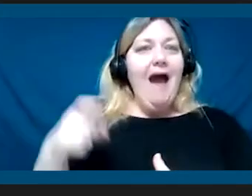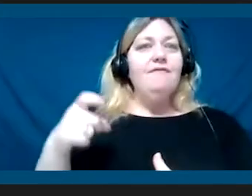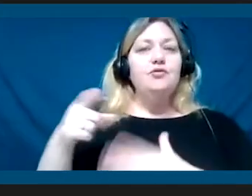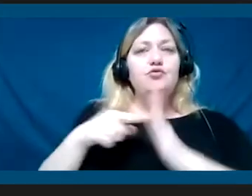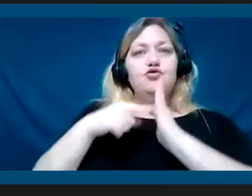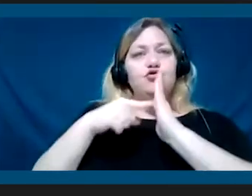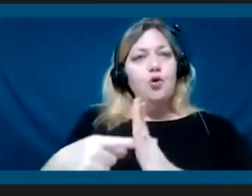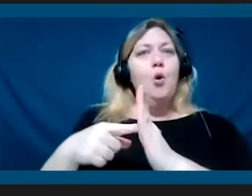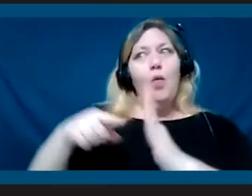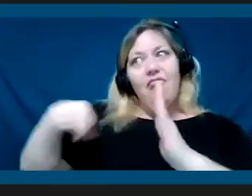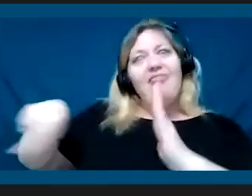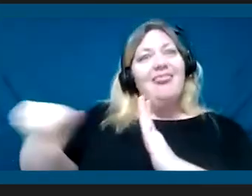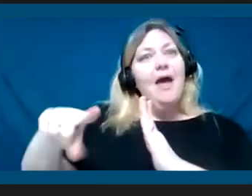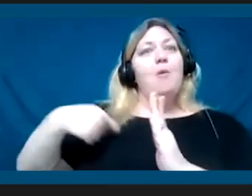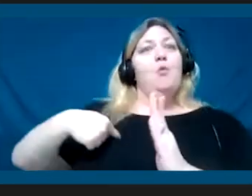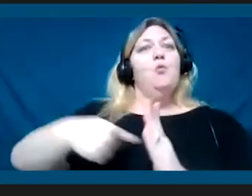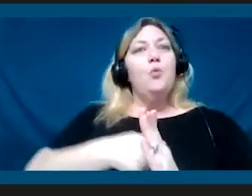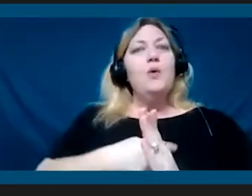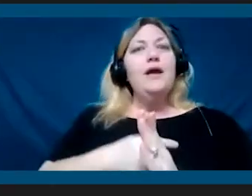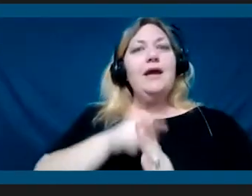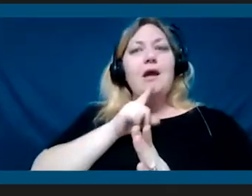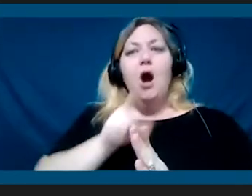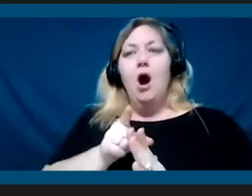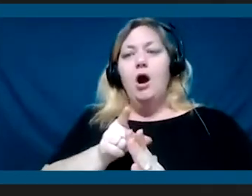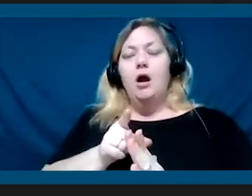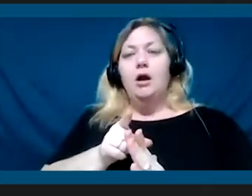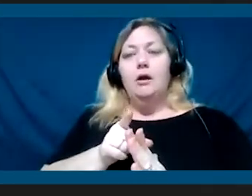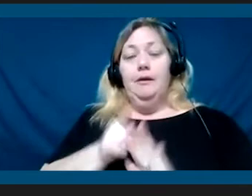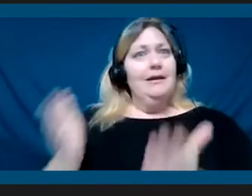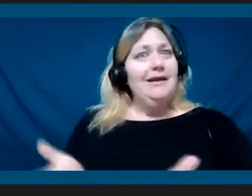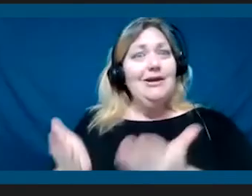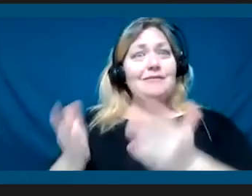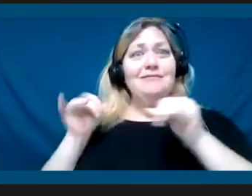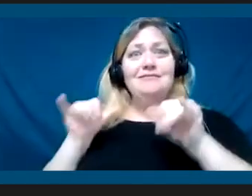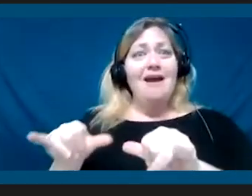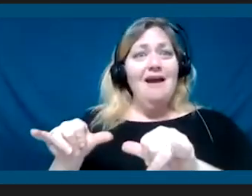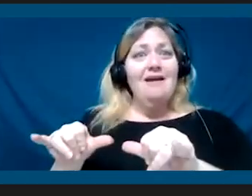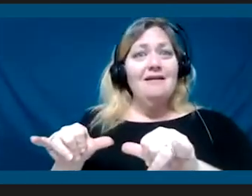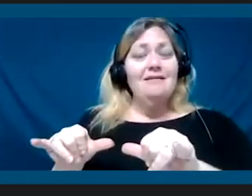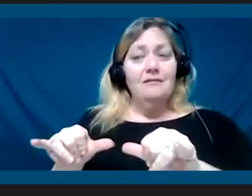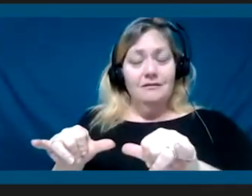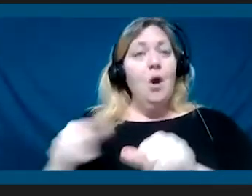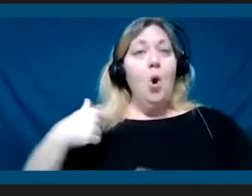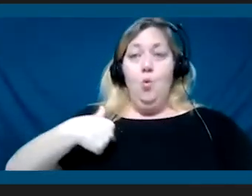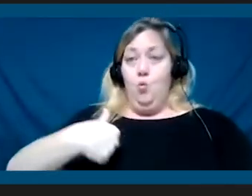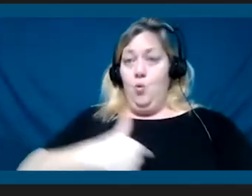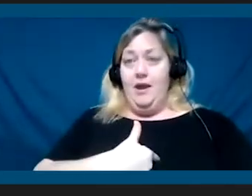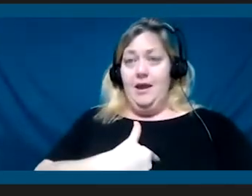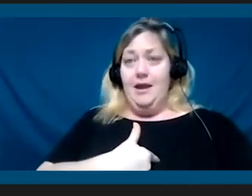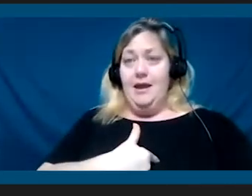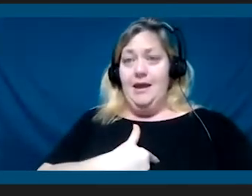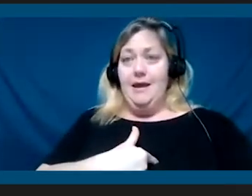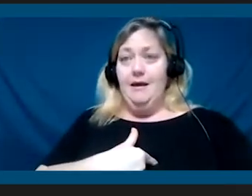them that we are here to stay. We are we are